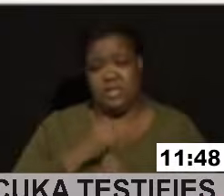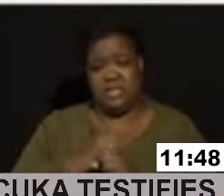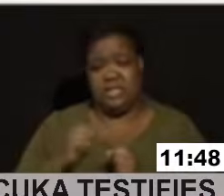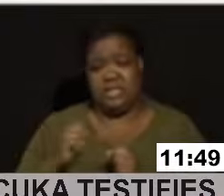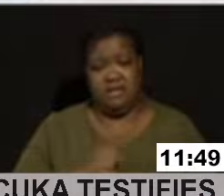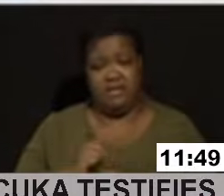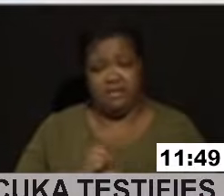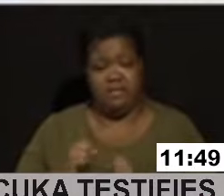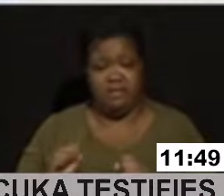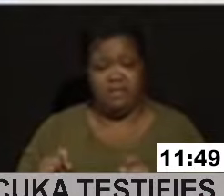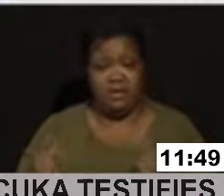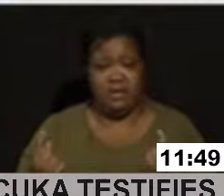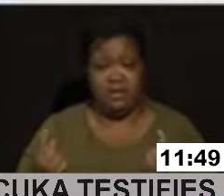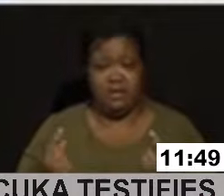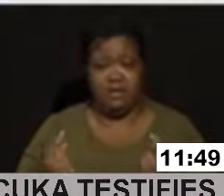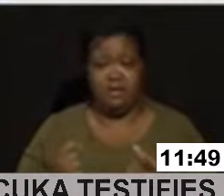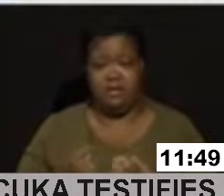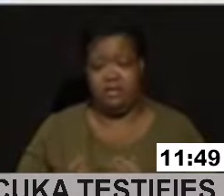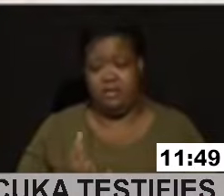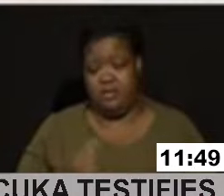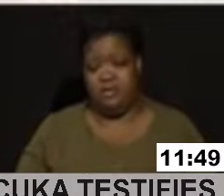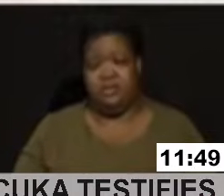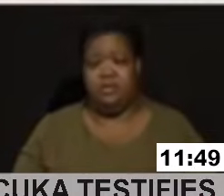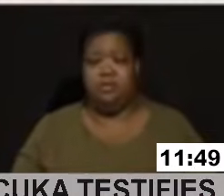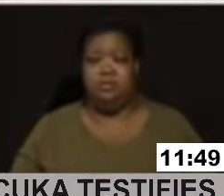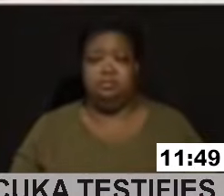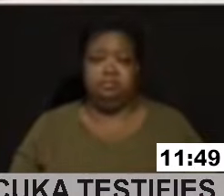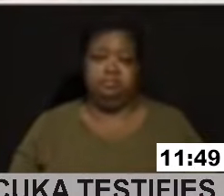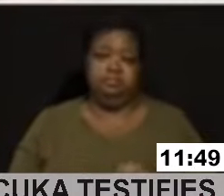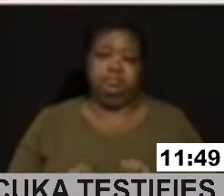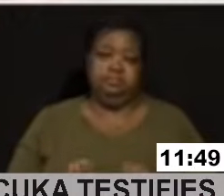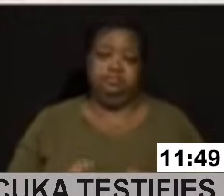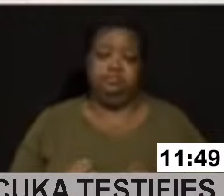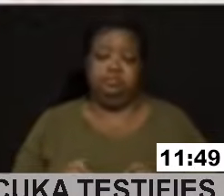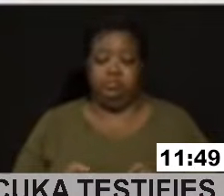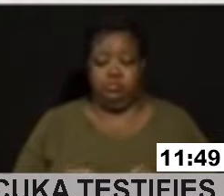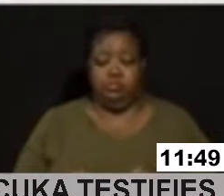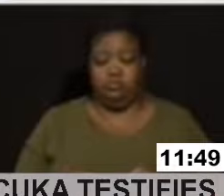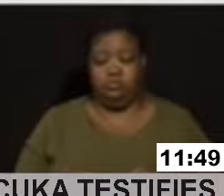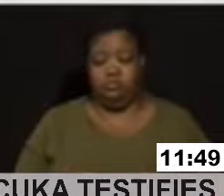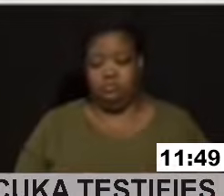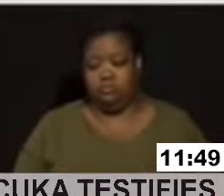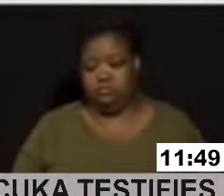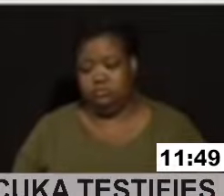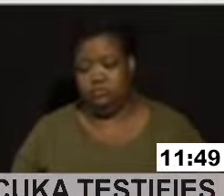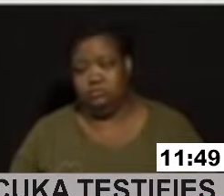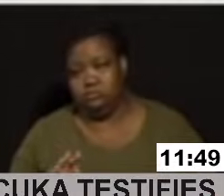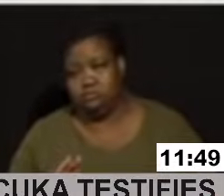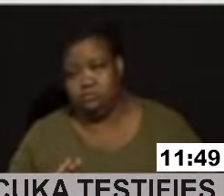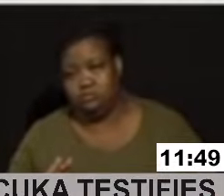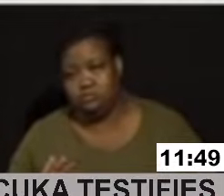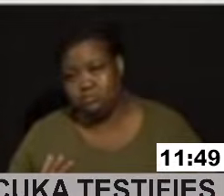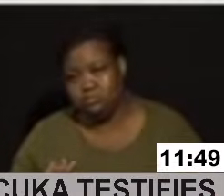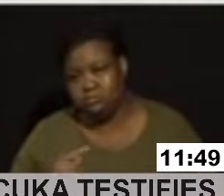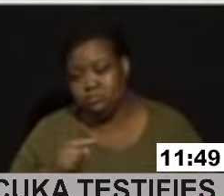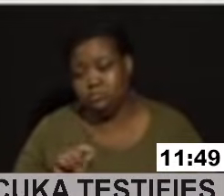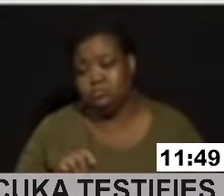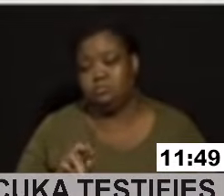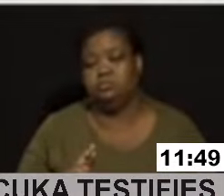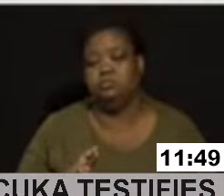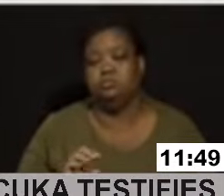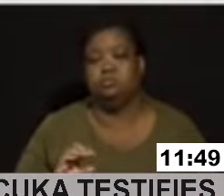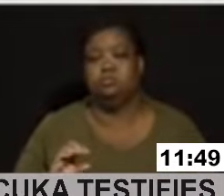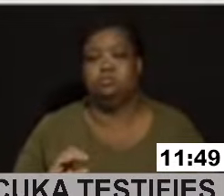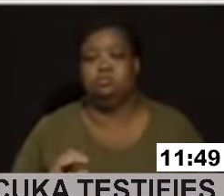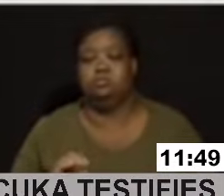Yes. And in paragraph 39, if we can just go back to the statement, you say that TRC cases